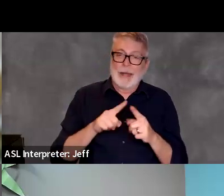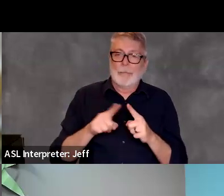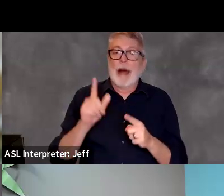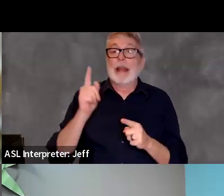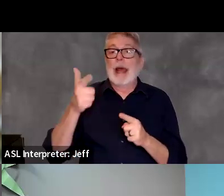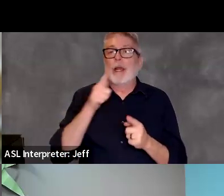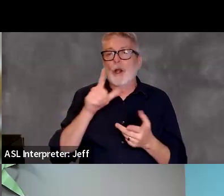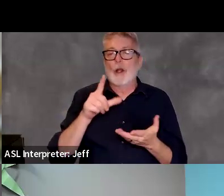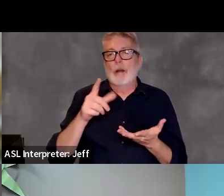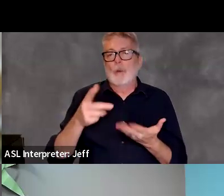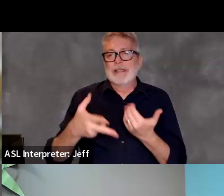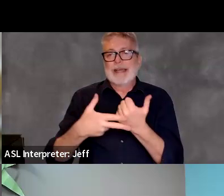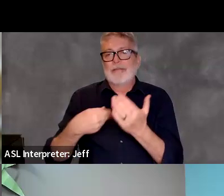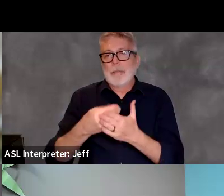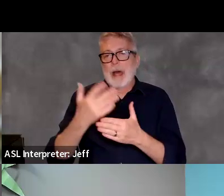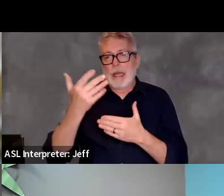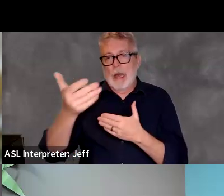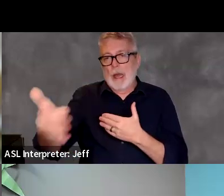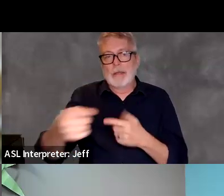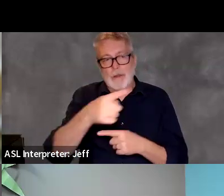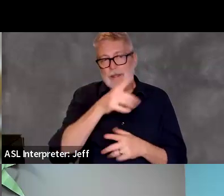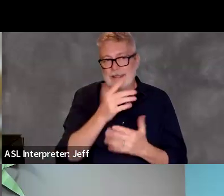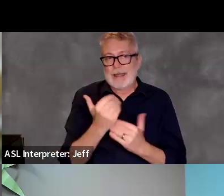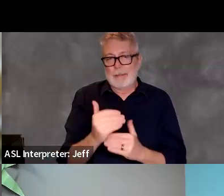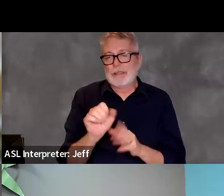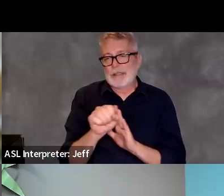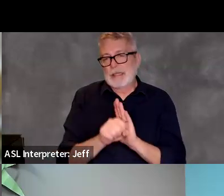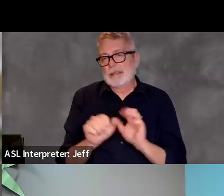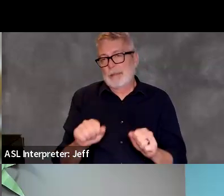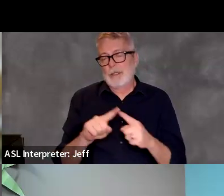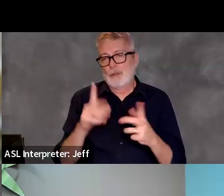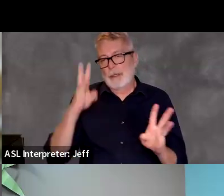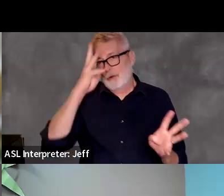really limiting the state's ability potentially to be innovative,